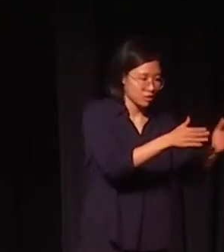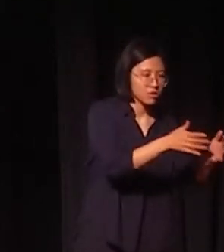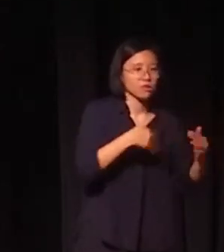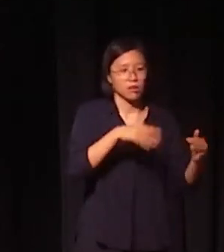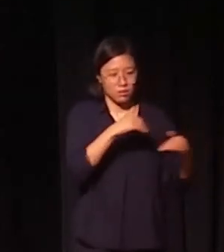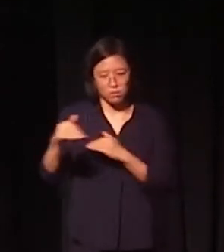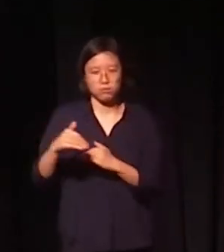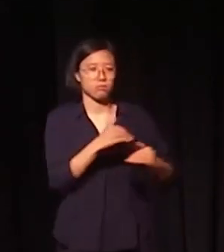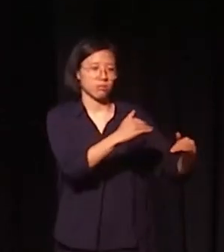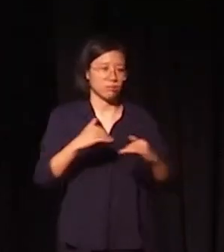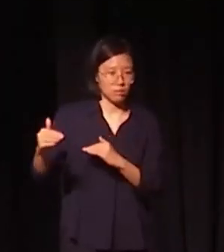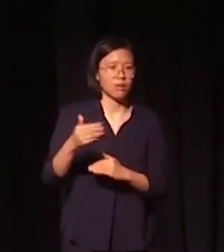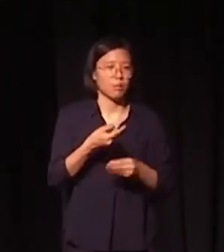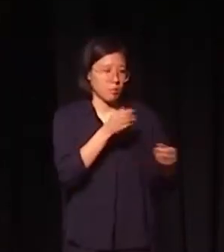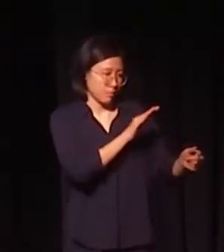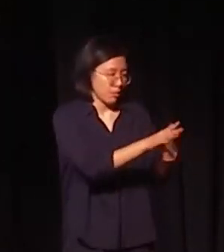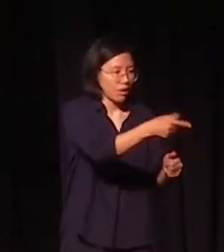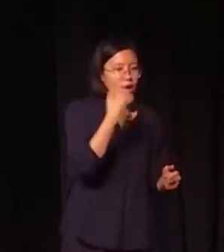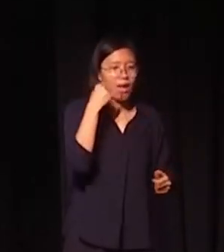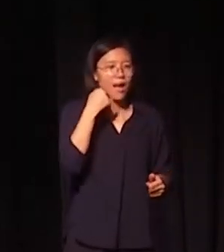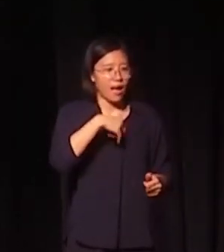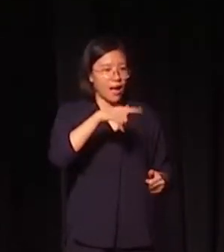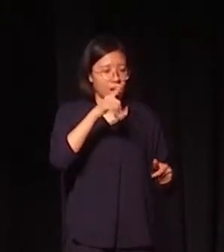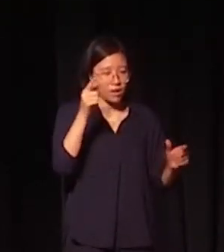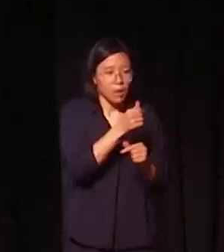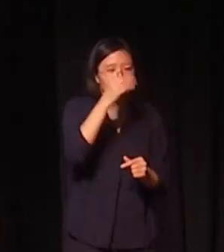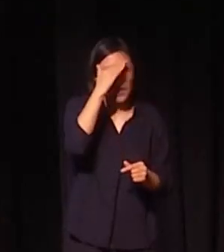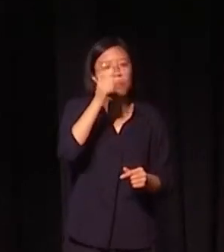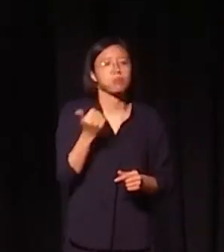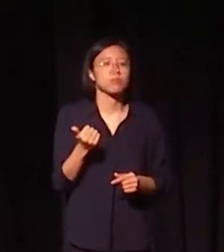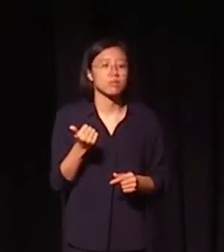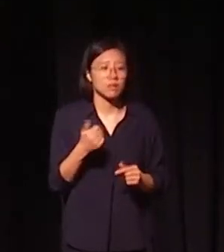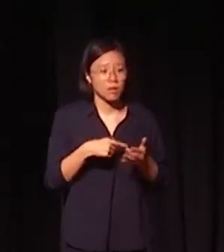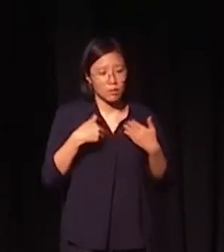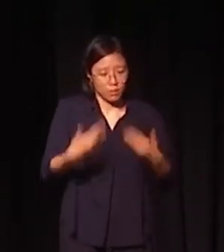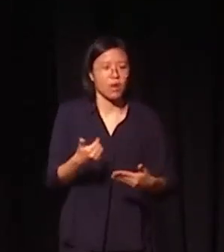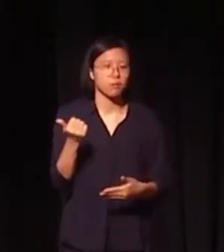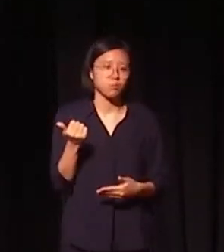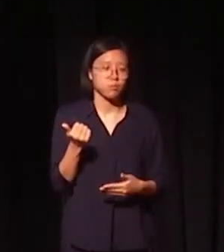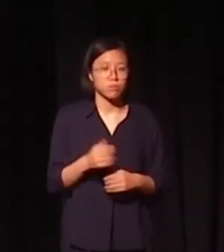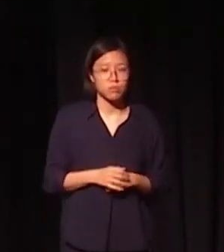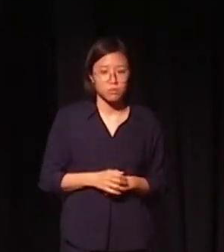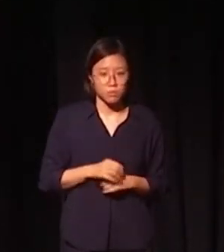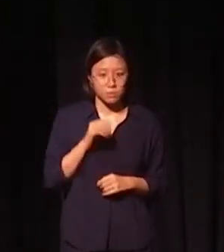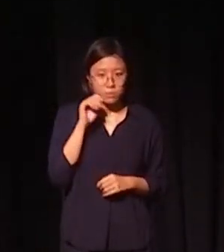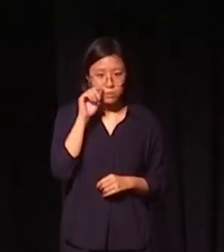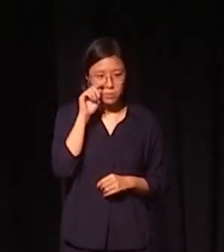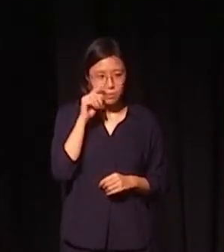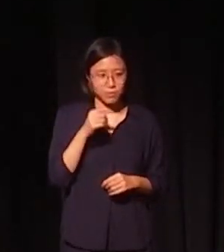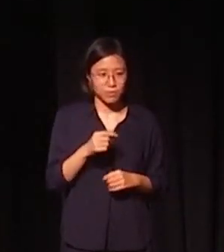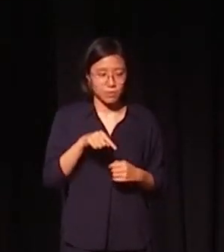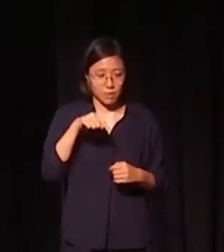and then they will mediate to the deaf person. So it becomes like a relay chain. And in court, in some